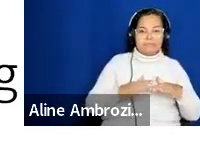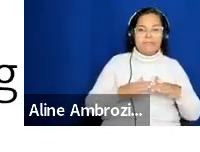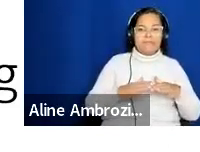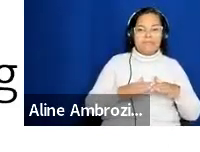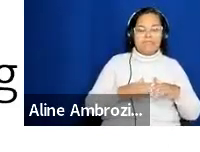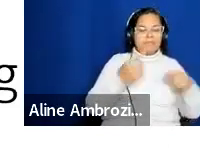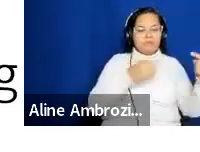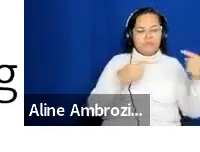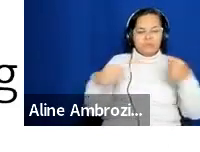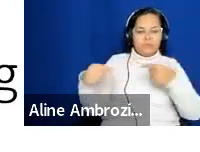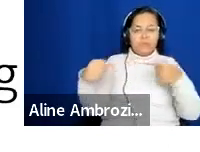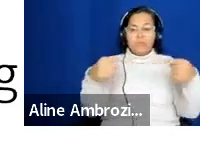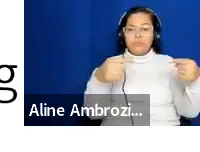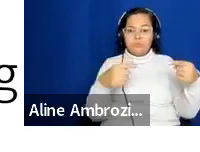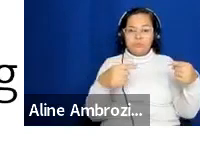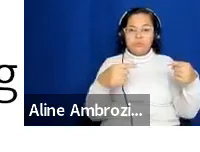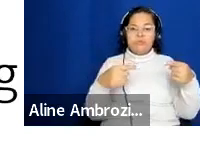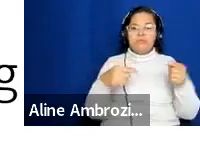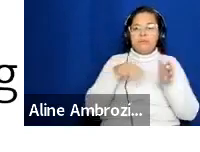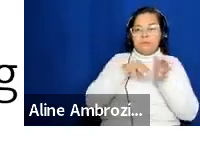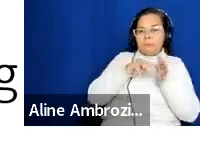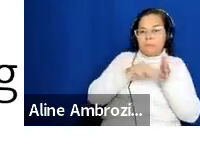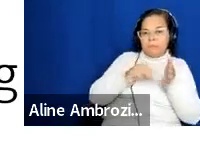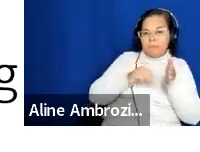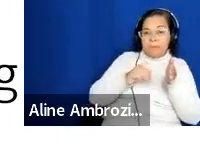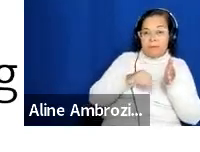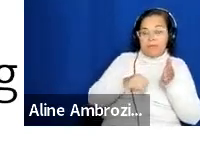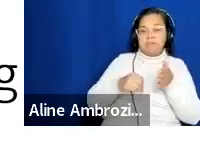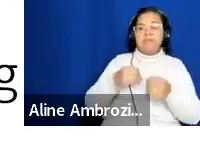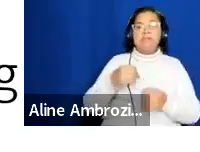critique of the